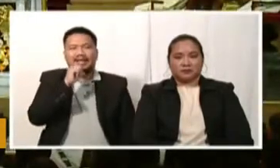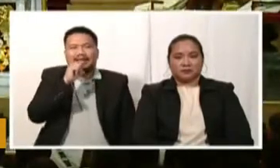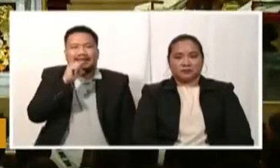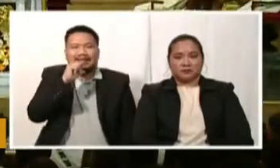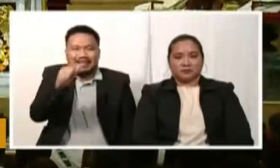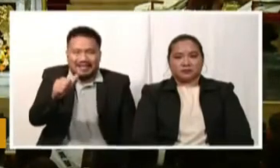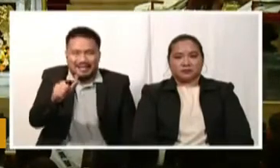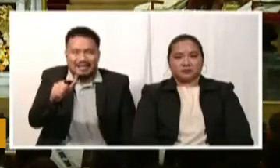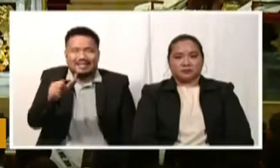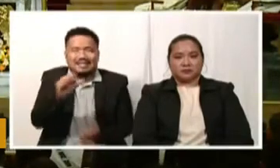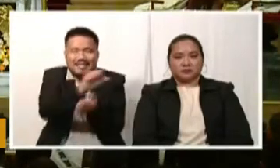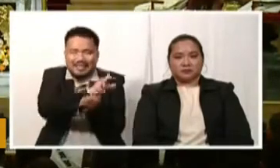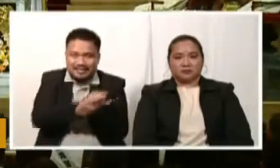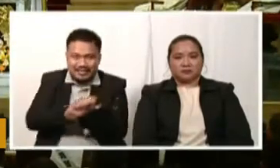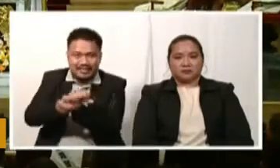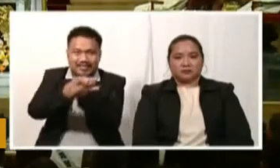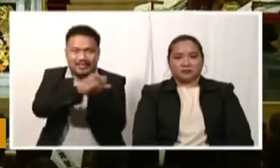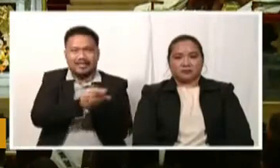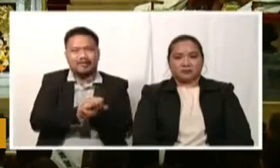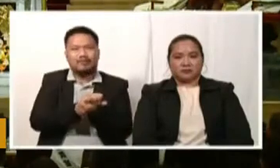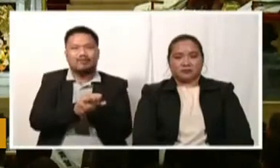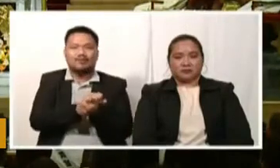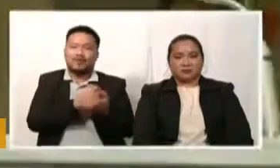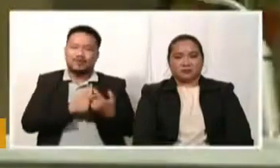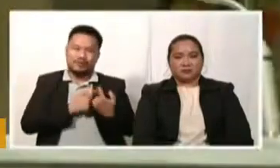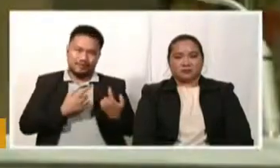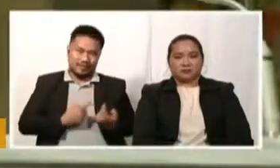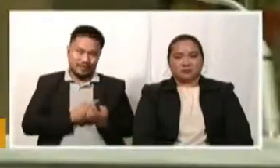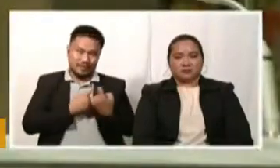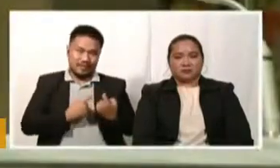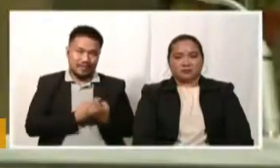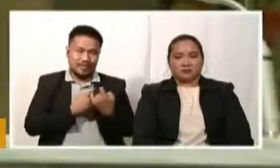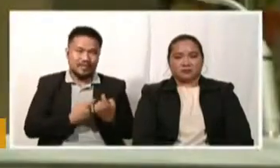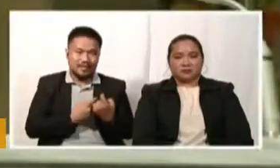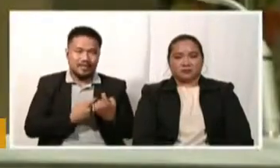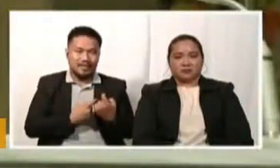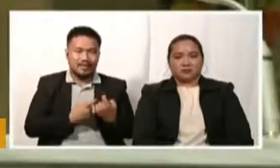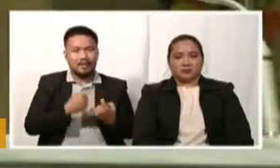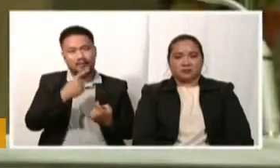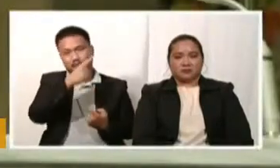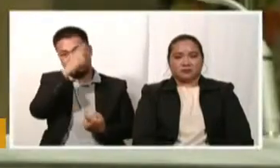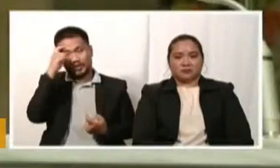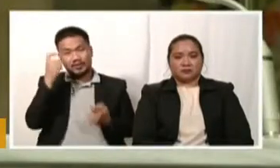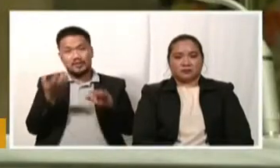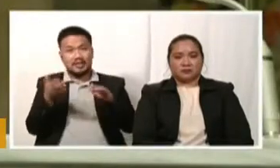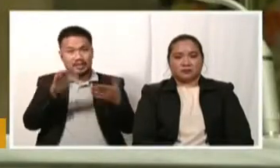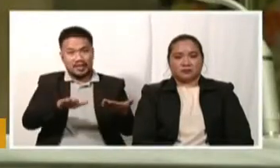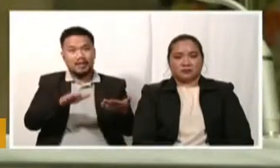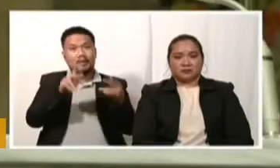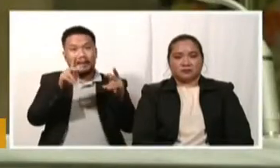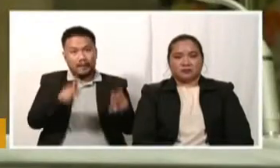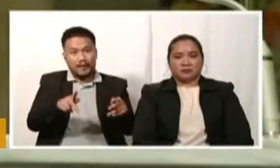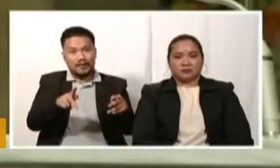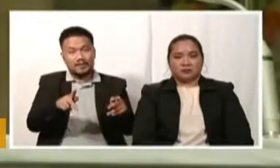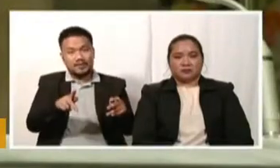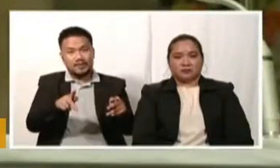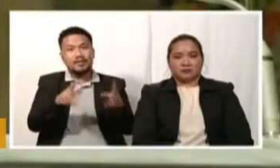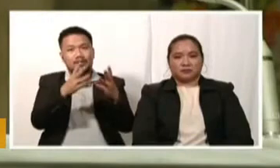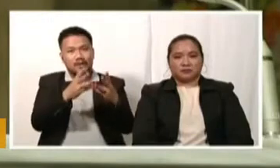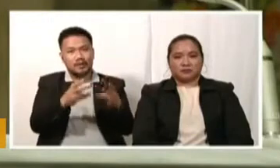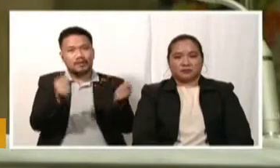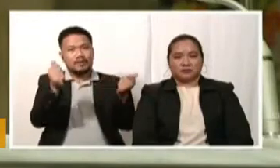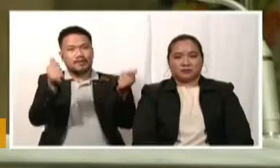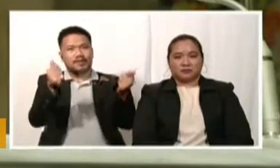be in slavery to sin. For a dead person has been absolved